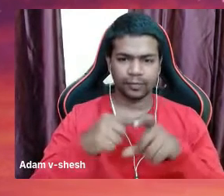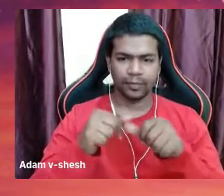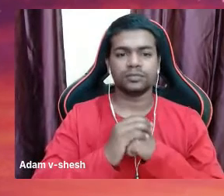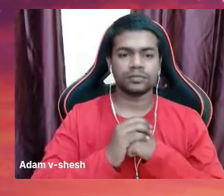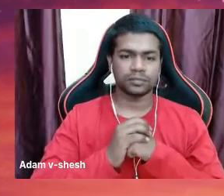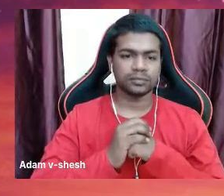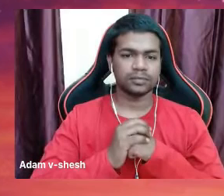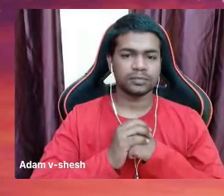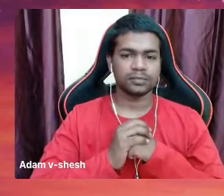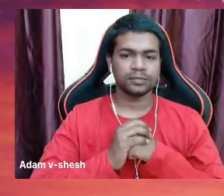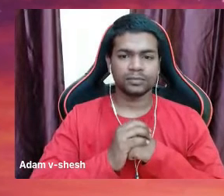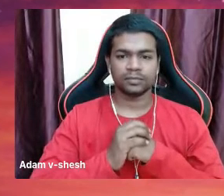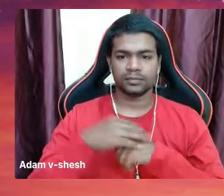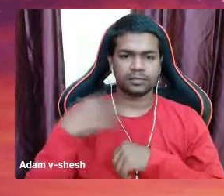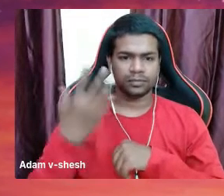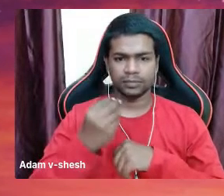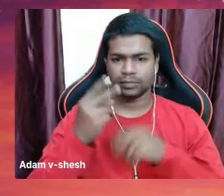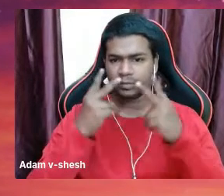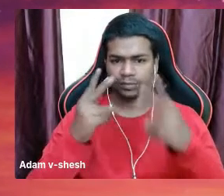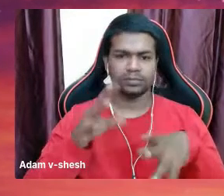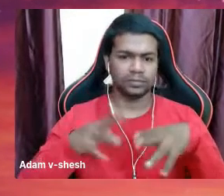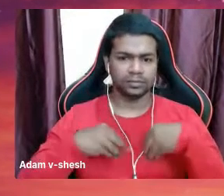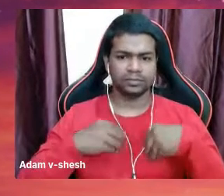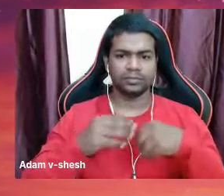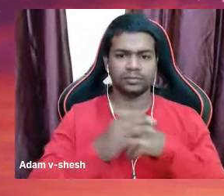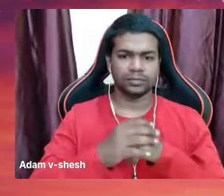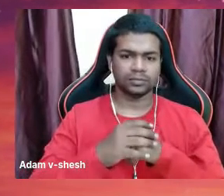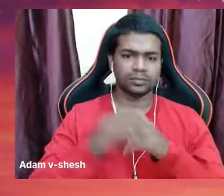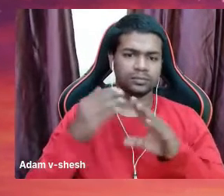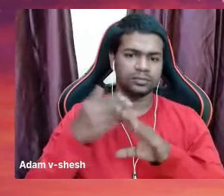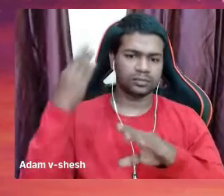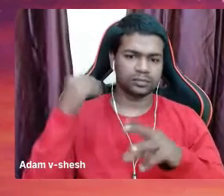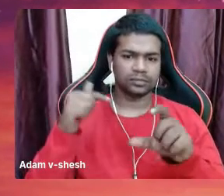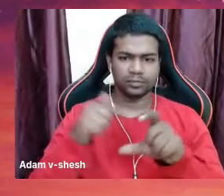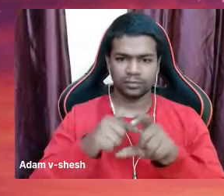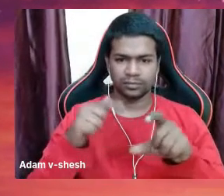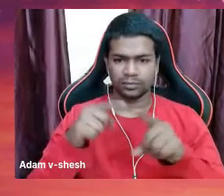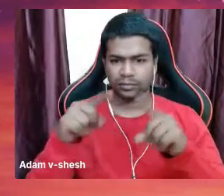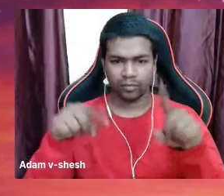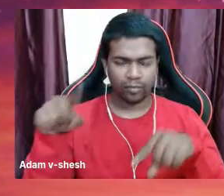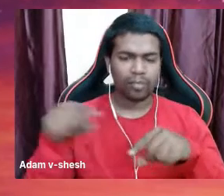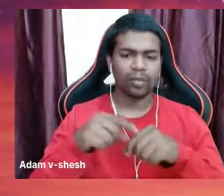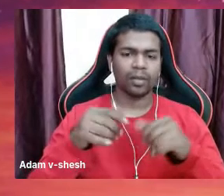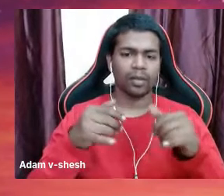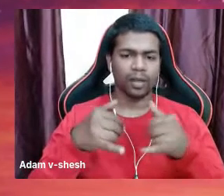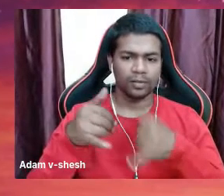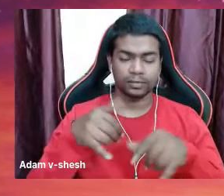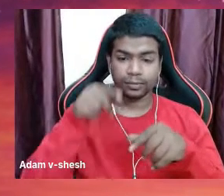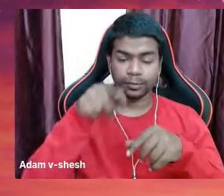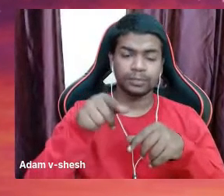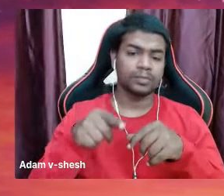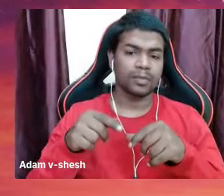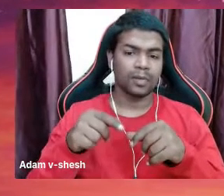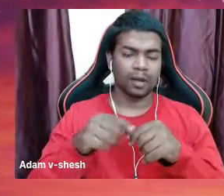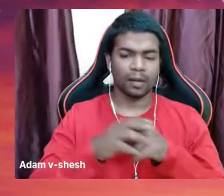era. We can all obviously agree that there have been recent economic gains in the last two centuries that India might have missed